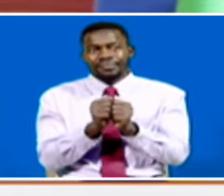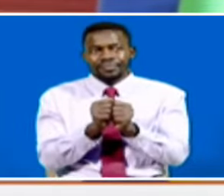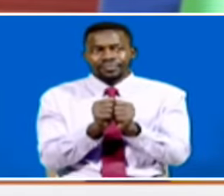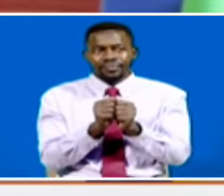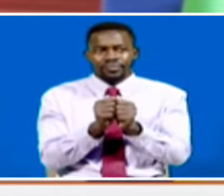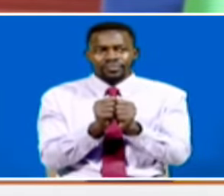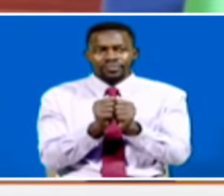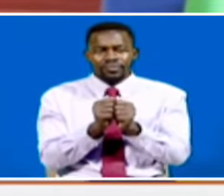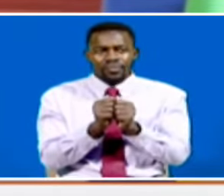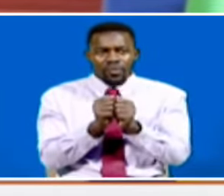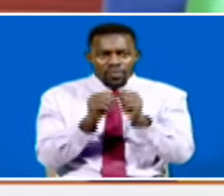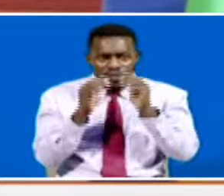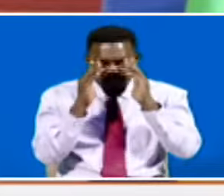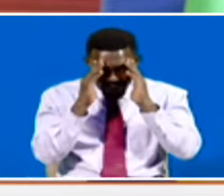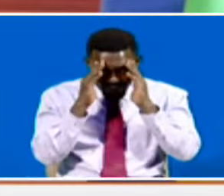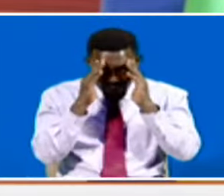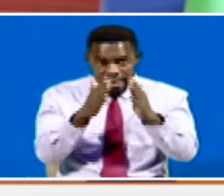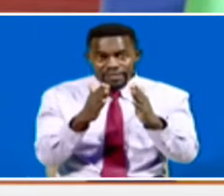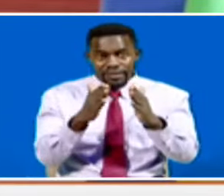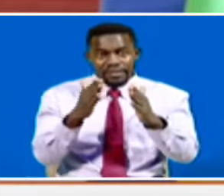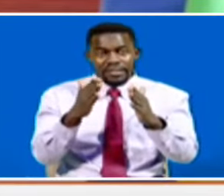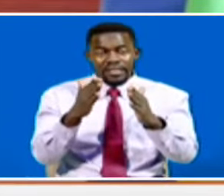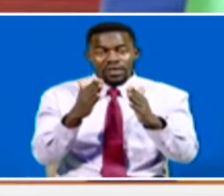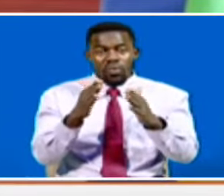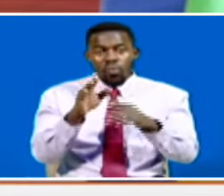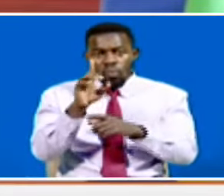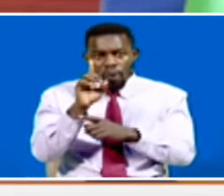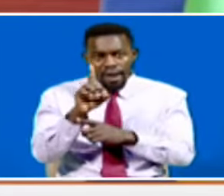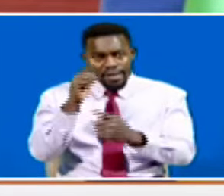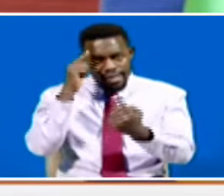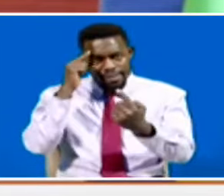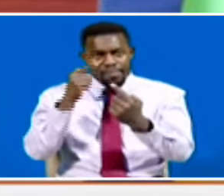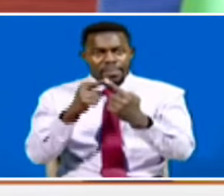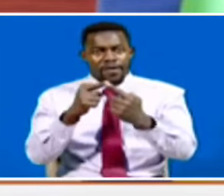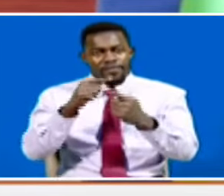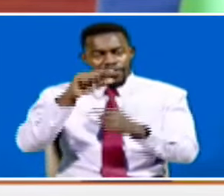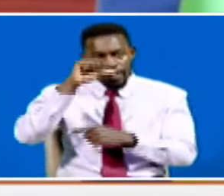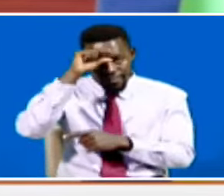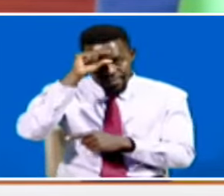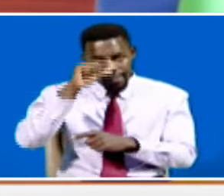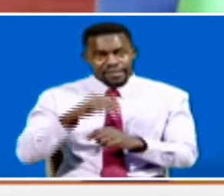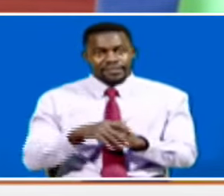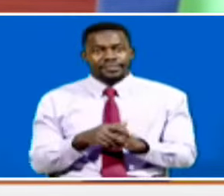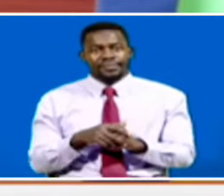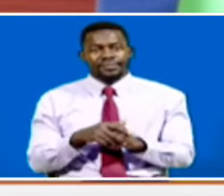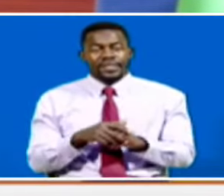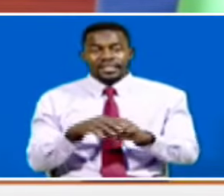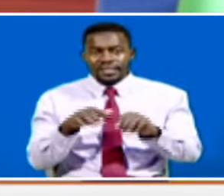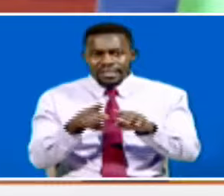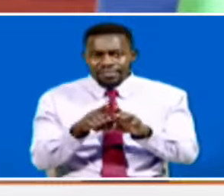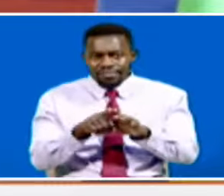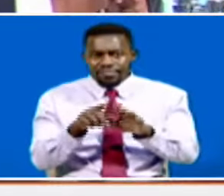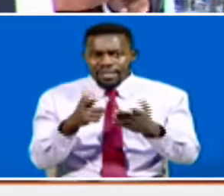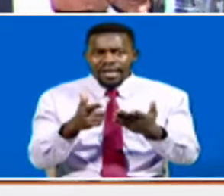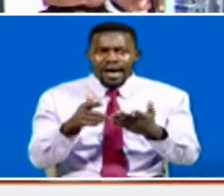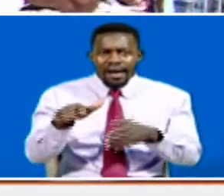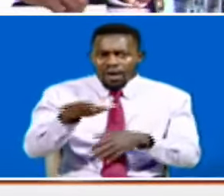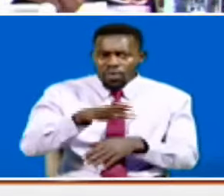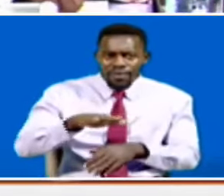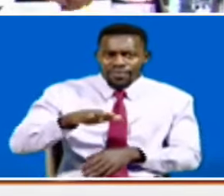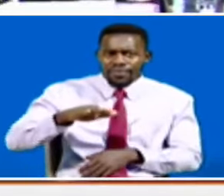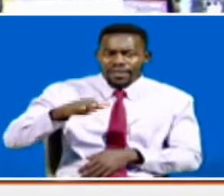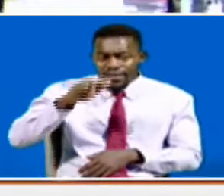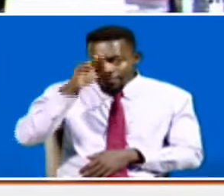look at the whole of government holistically, particularly up to the grassroots